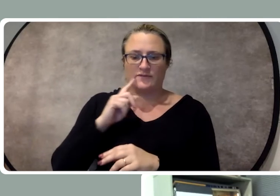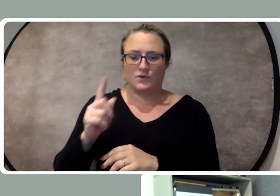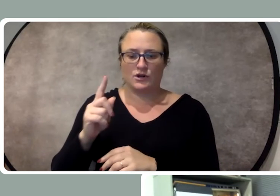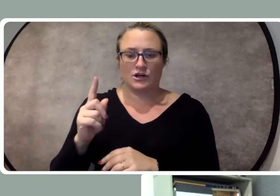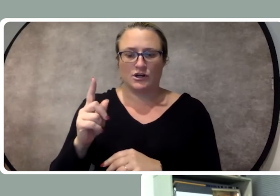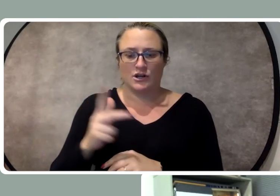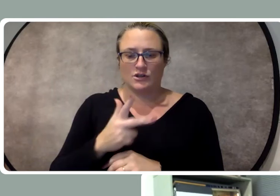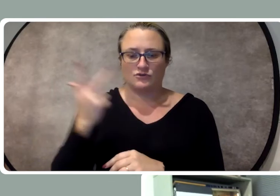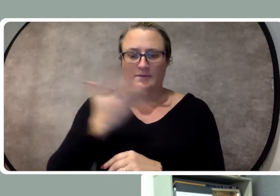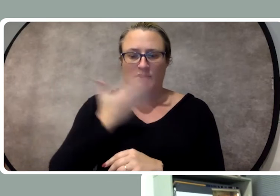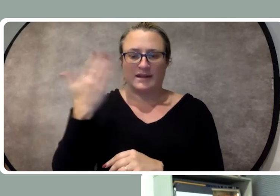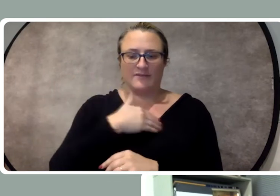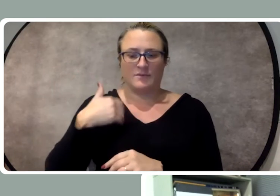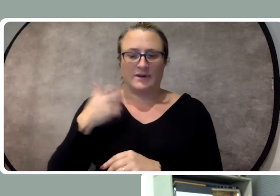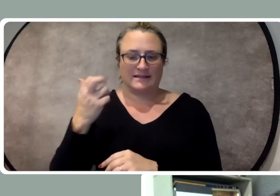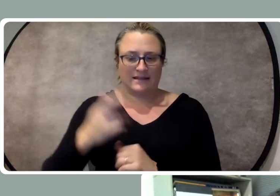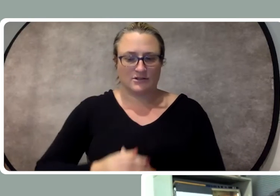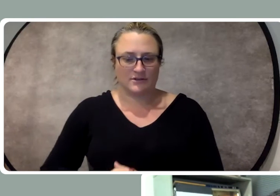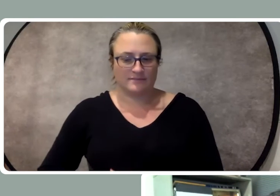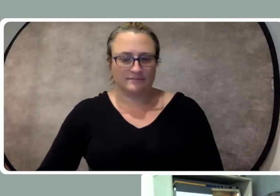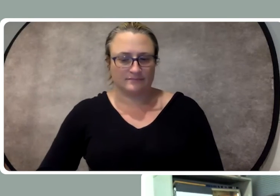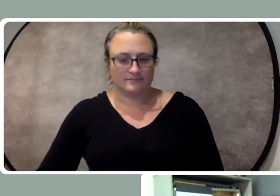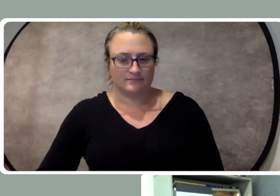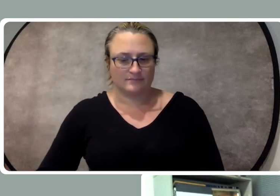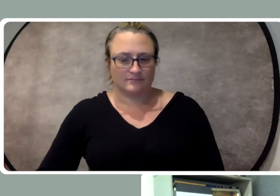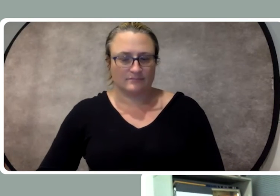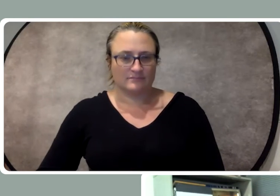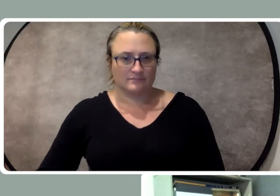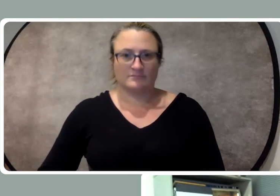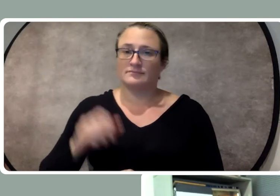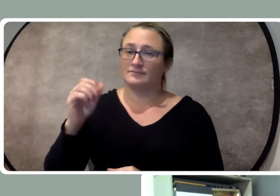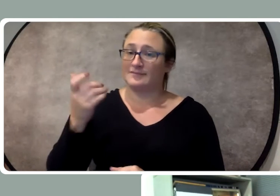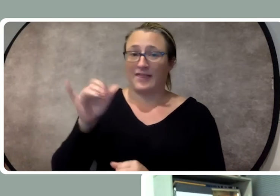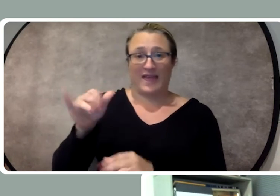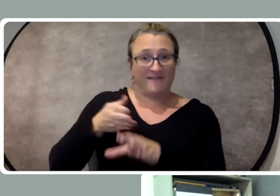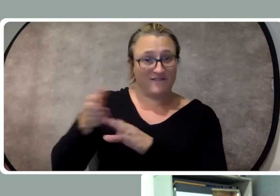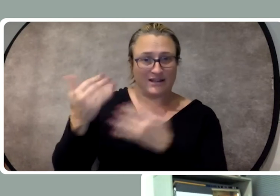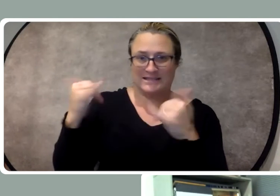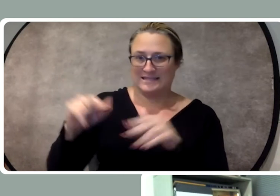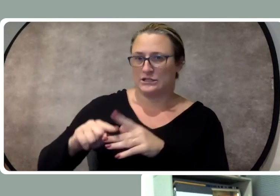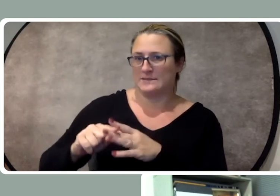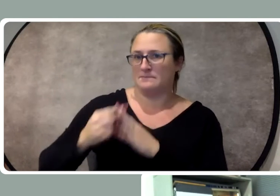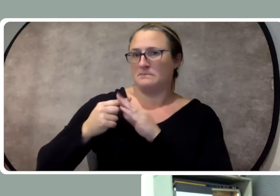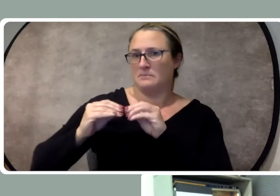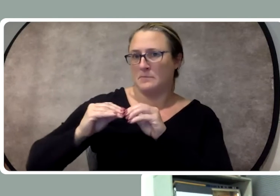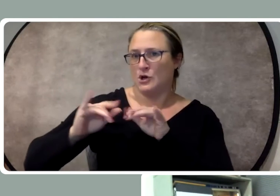cancer. Yeah, this is certainly an emerging field. And